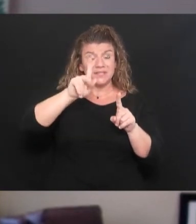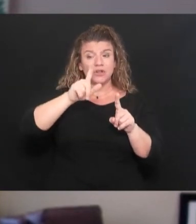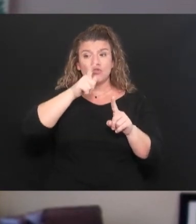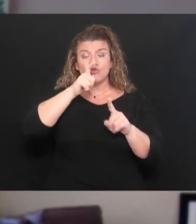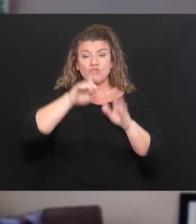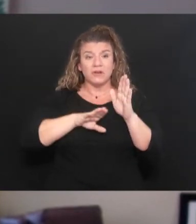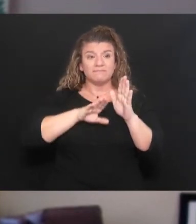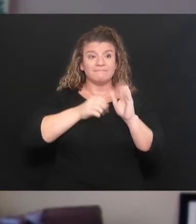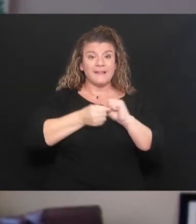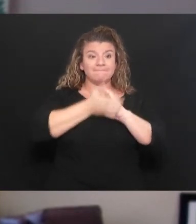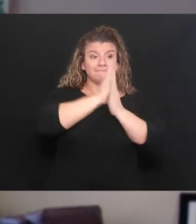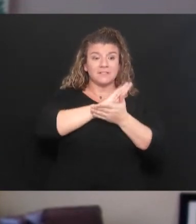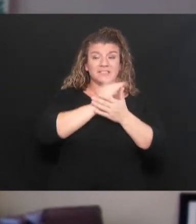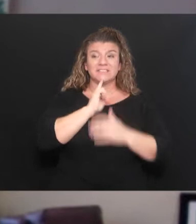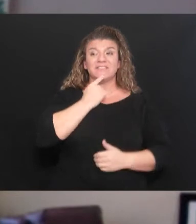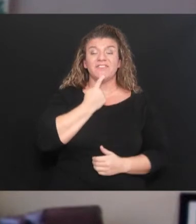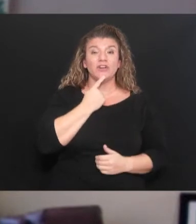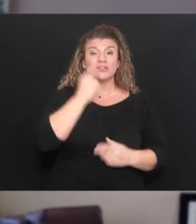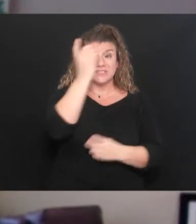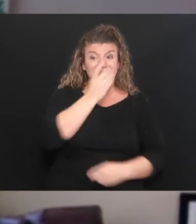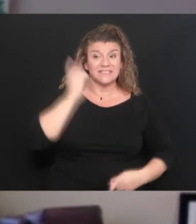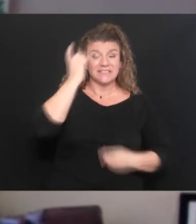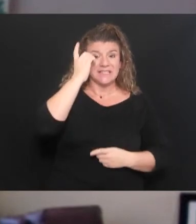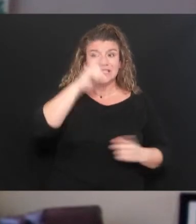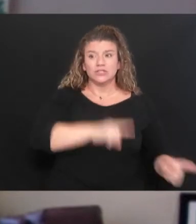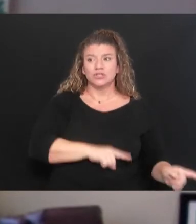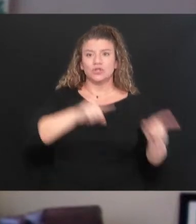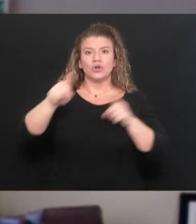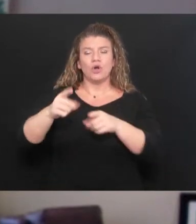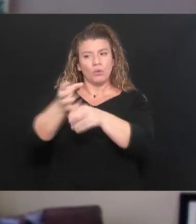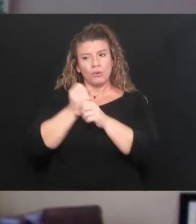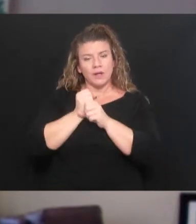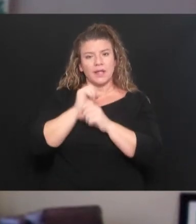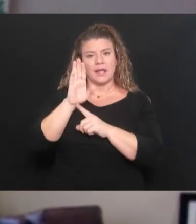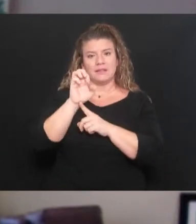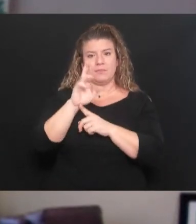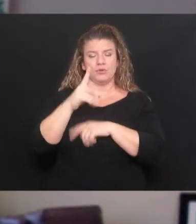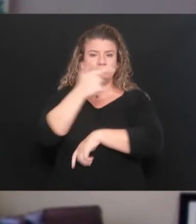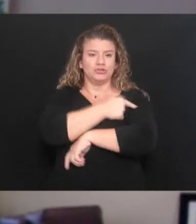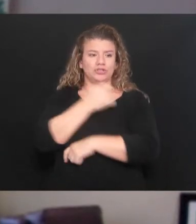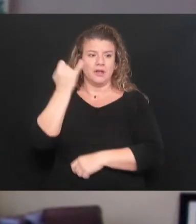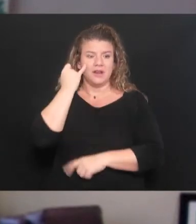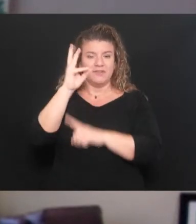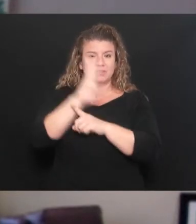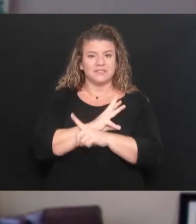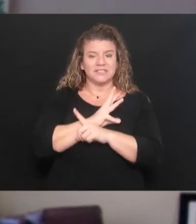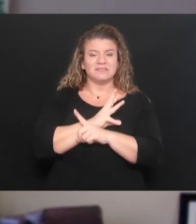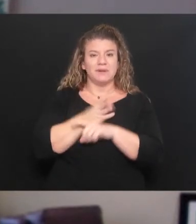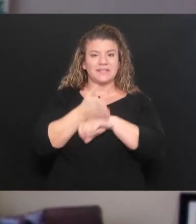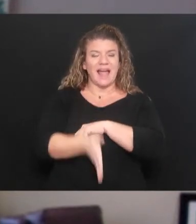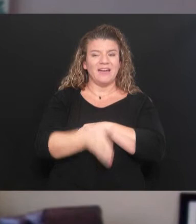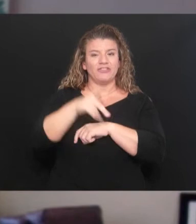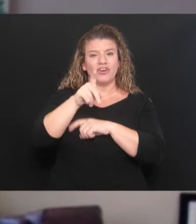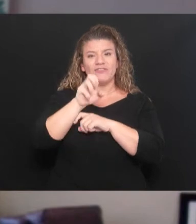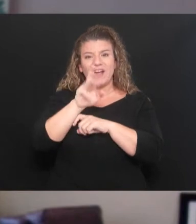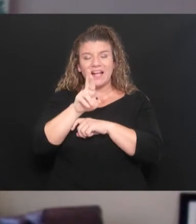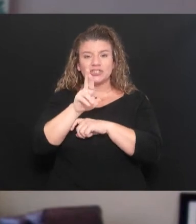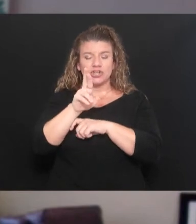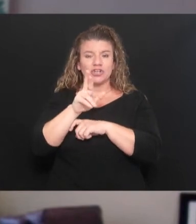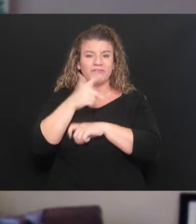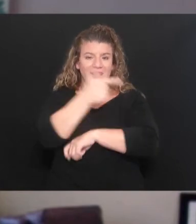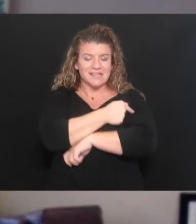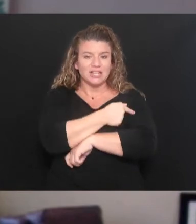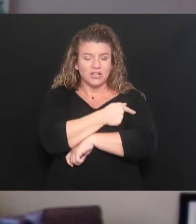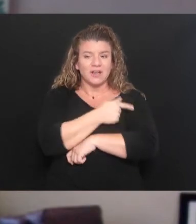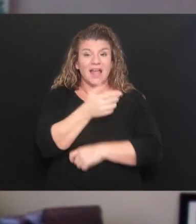developing severe disease. Do go get your booster shot if you're 6 months after your final Pfizer vaccination.